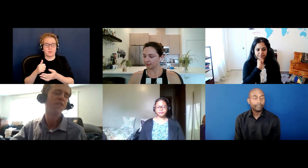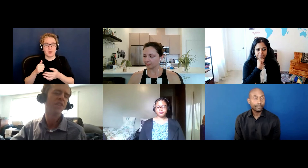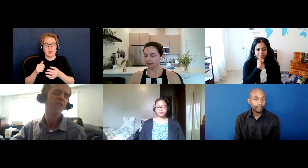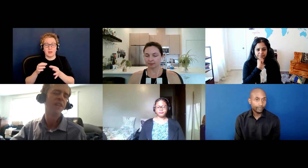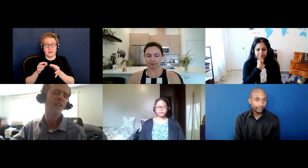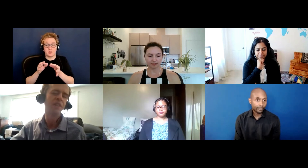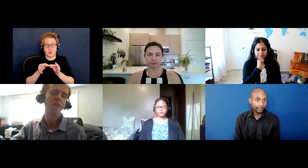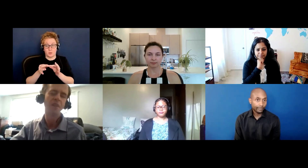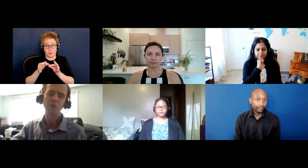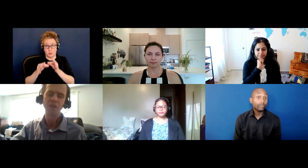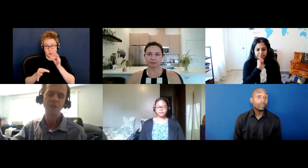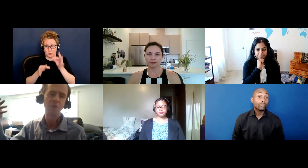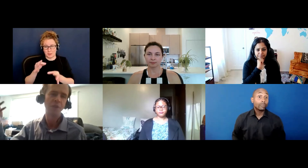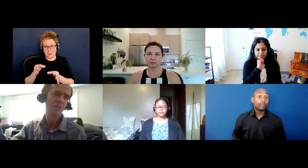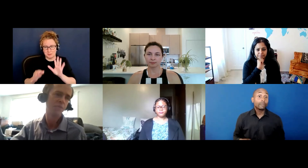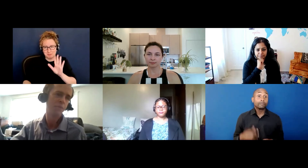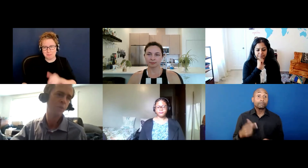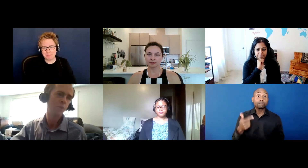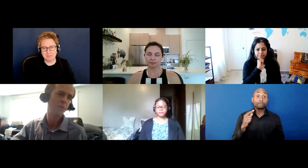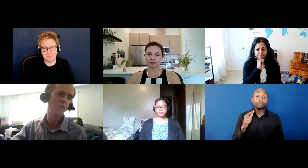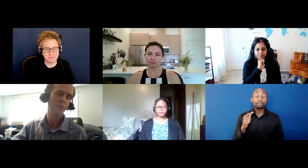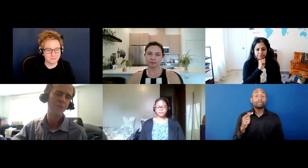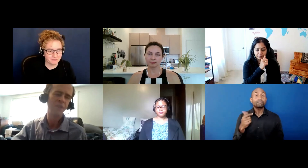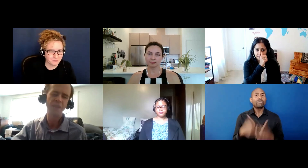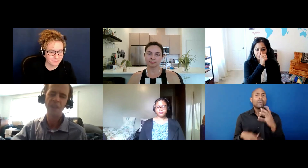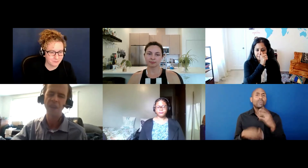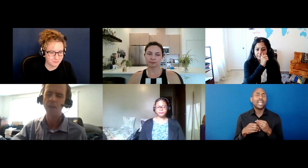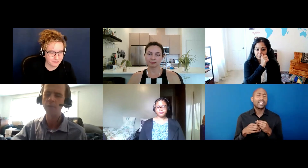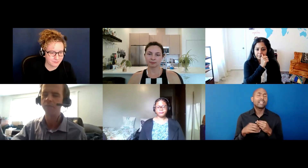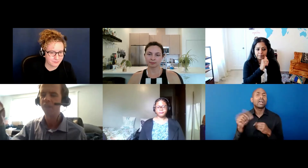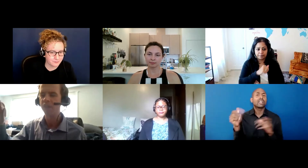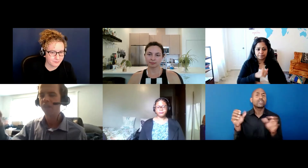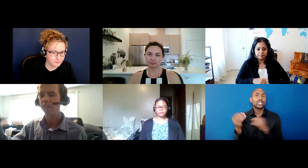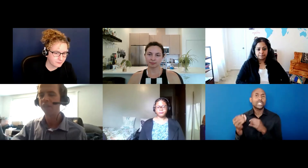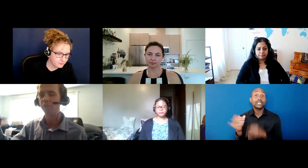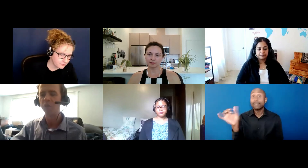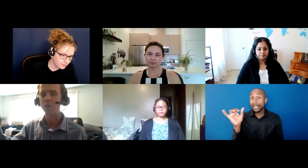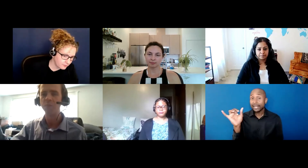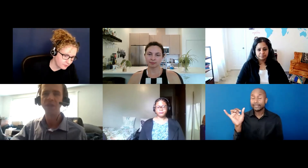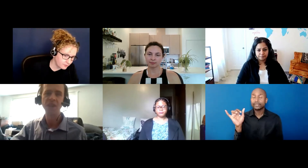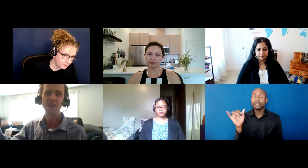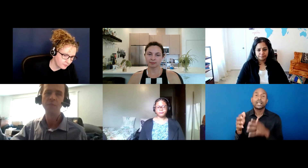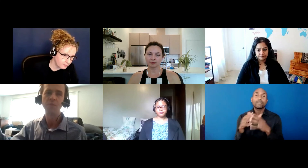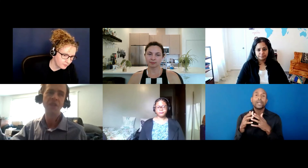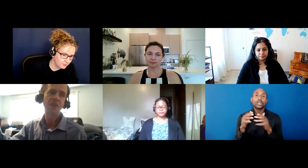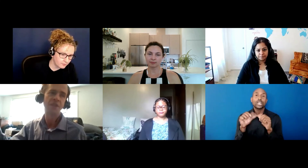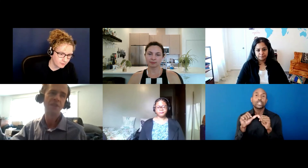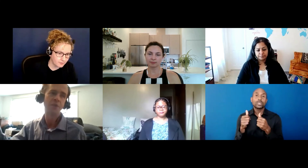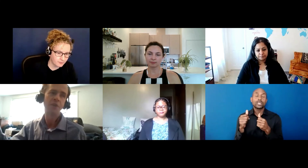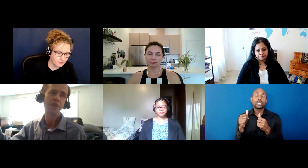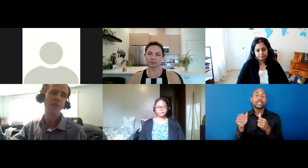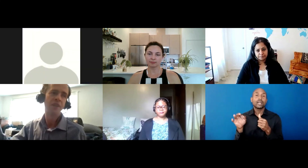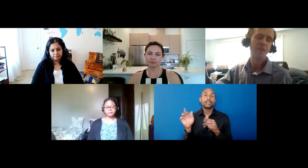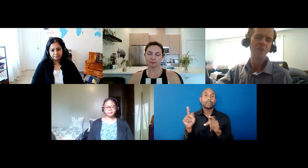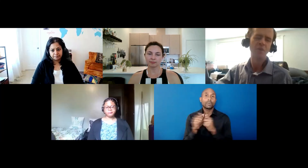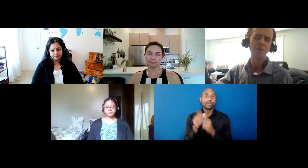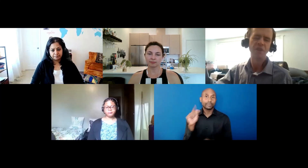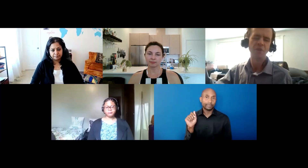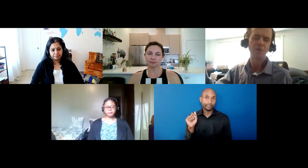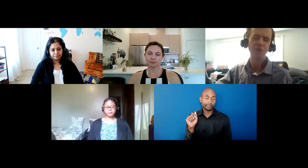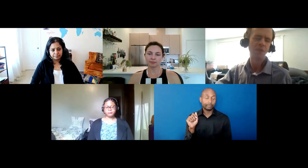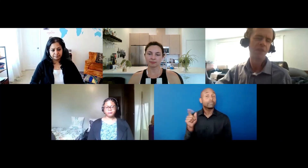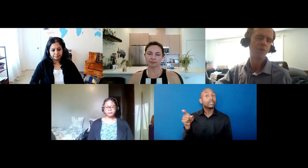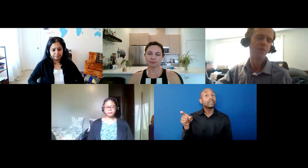there are organizations like the American Association of People with Disabilities that have internships. Like AAPD has this great